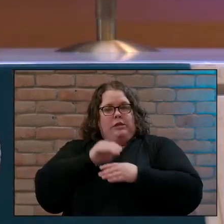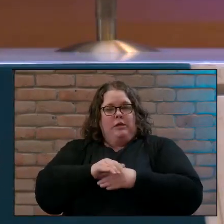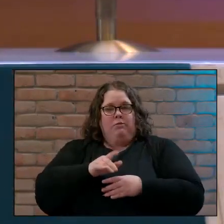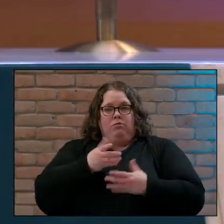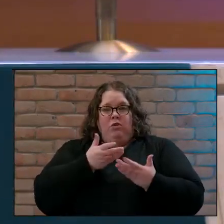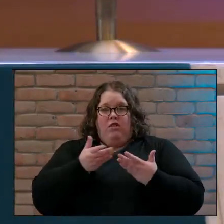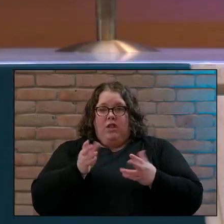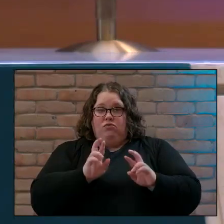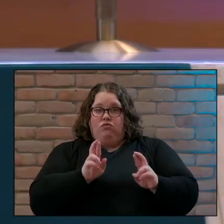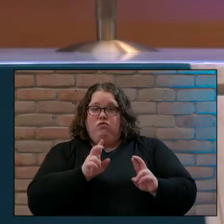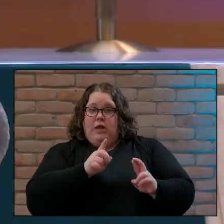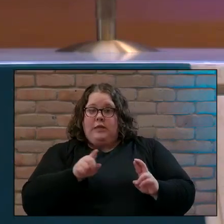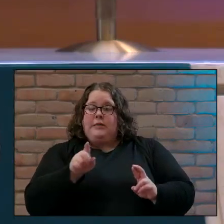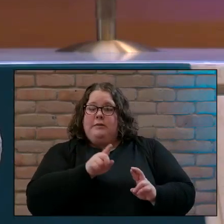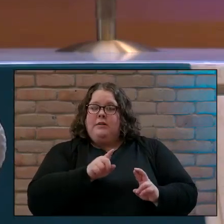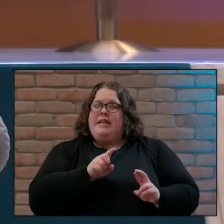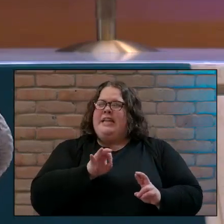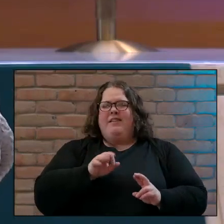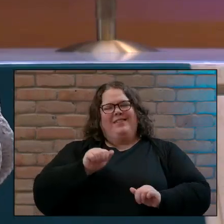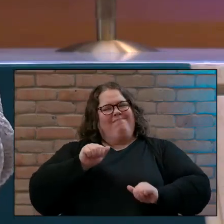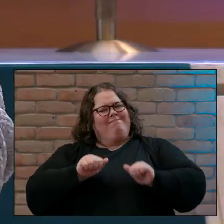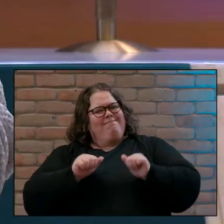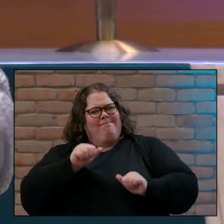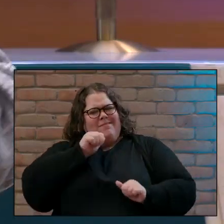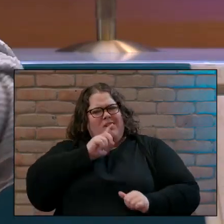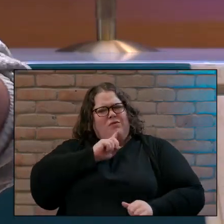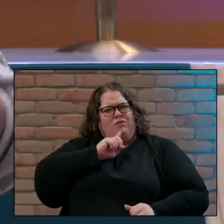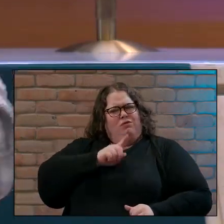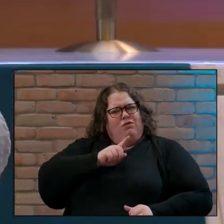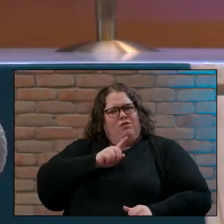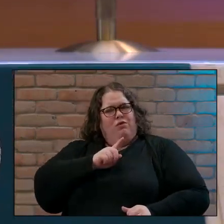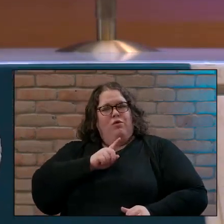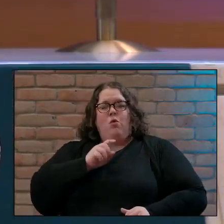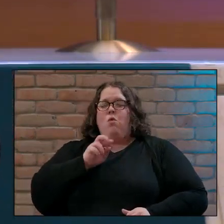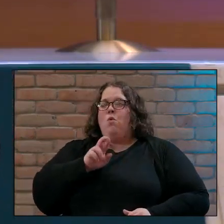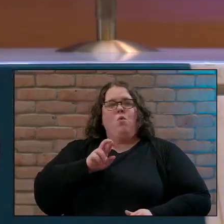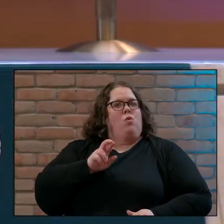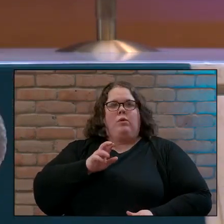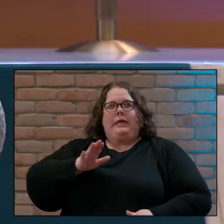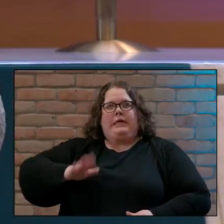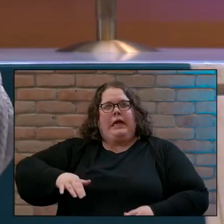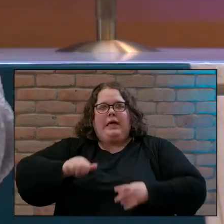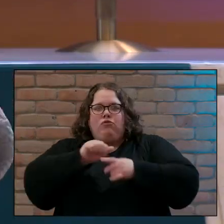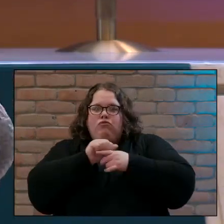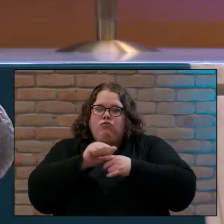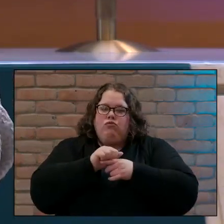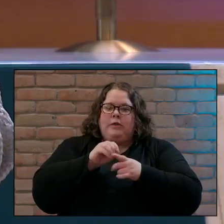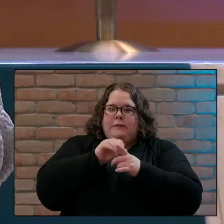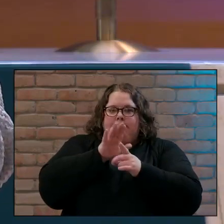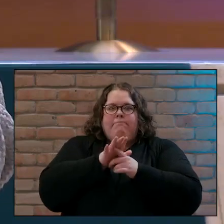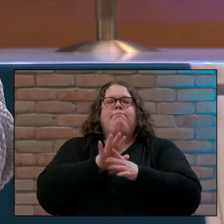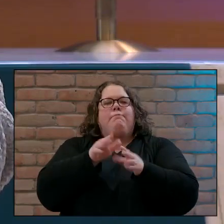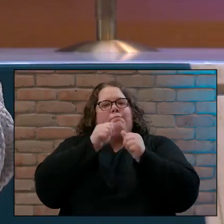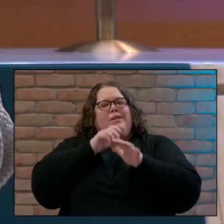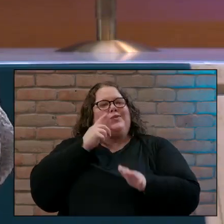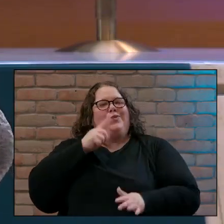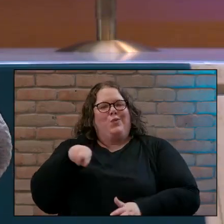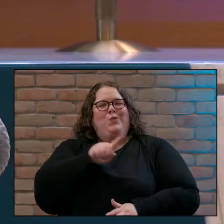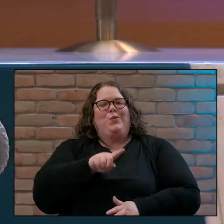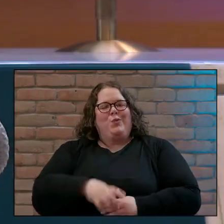receive. But if you are unsure about the Lord's Supper, if you haven't been properly trained, then receive this